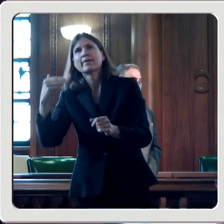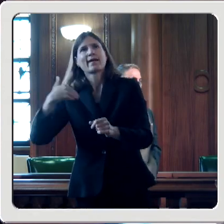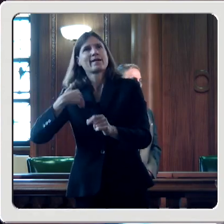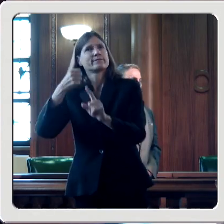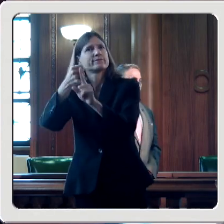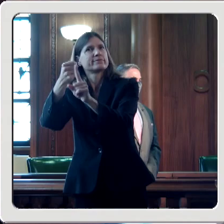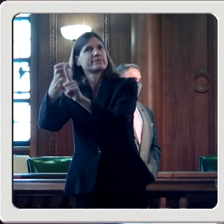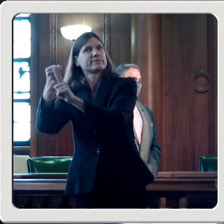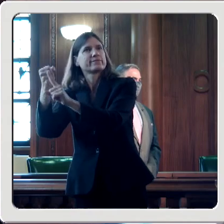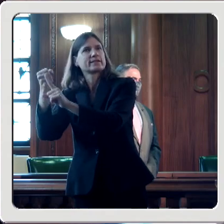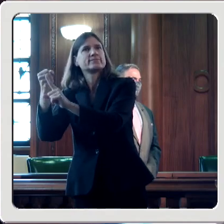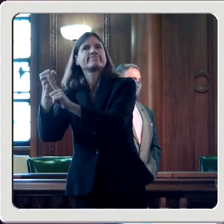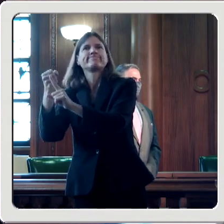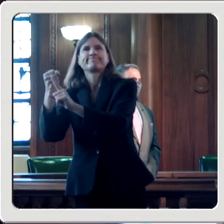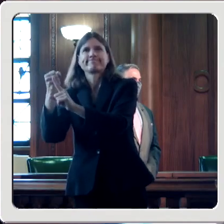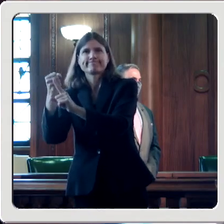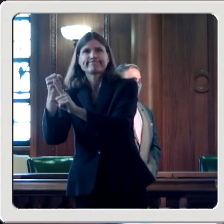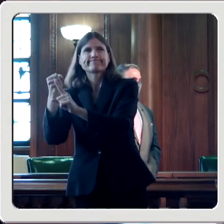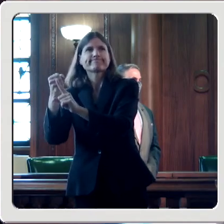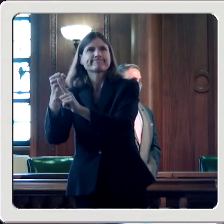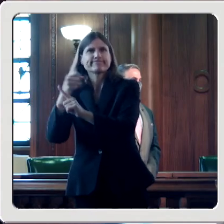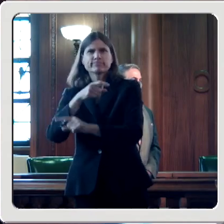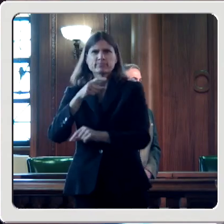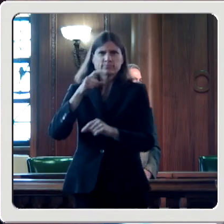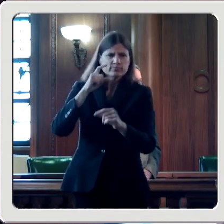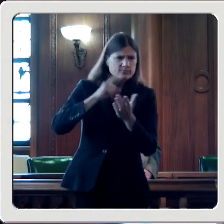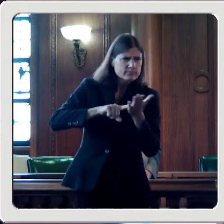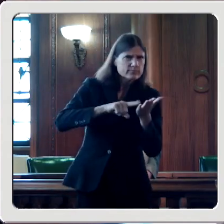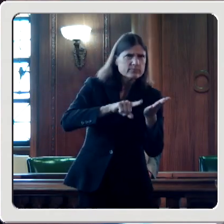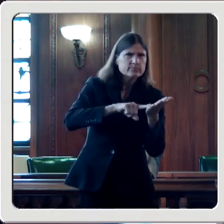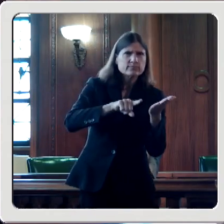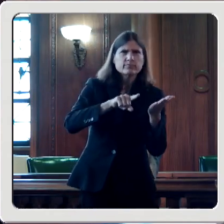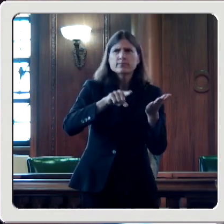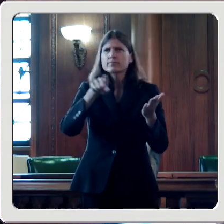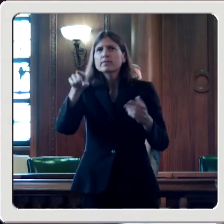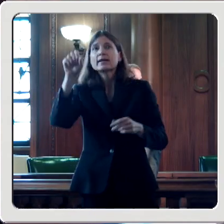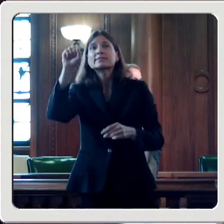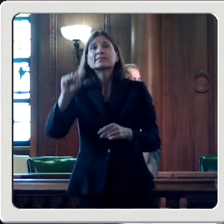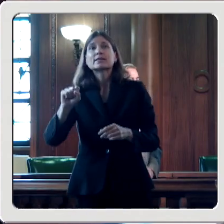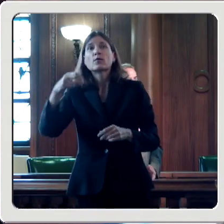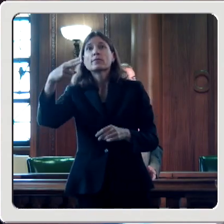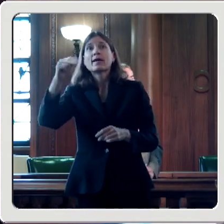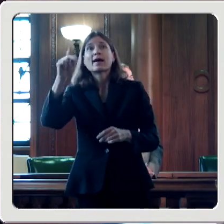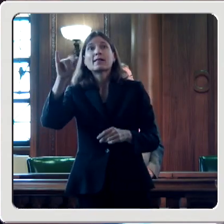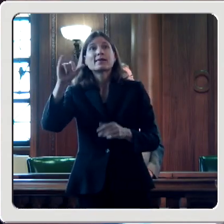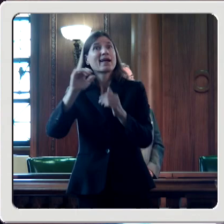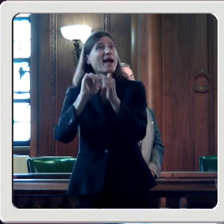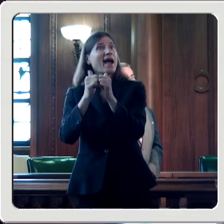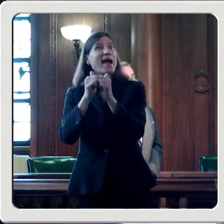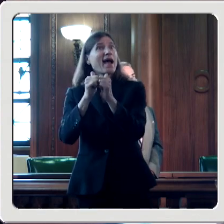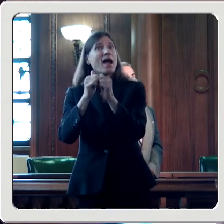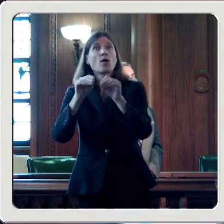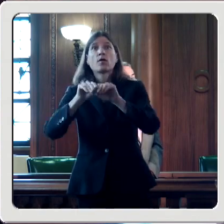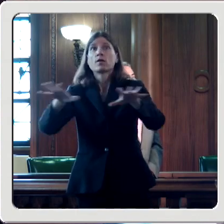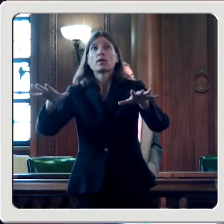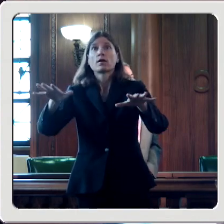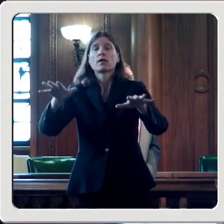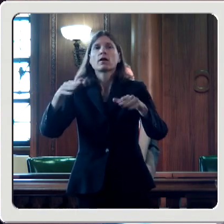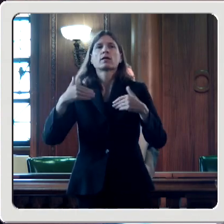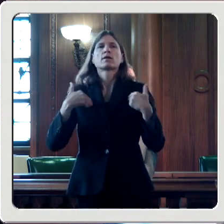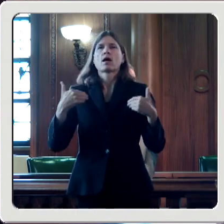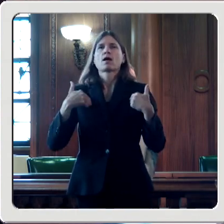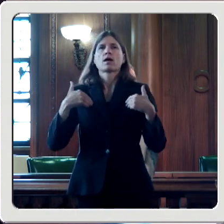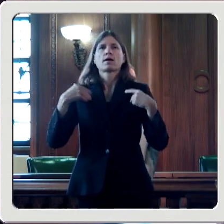18 infections traced to a single indoor gathering amongst young people between the ages of 18